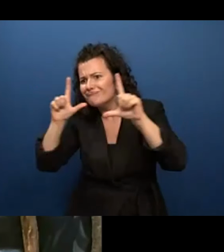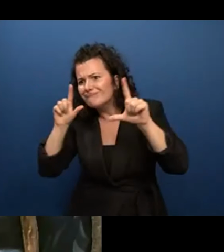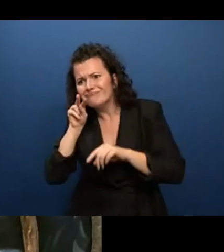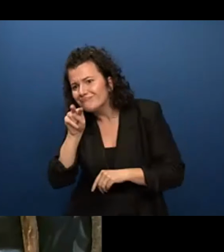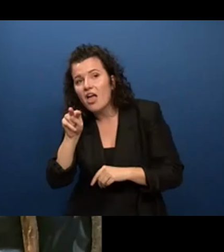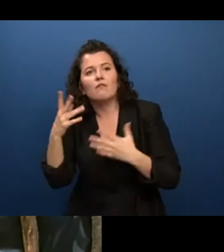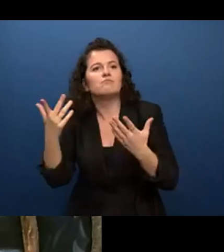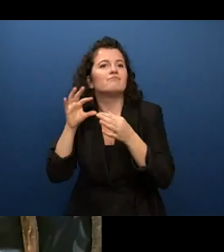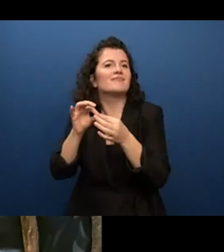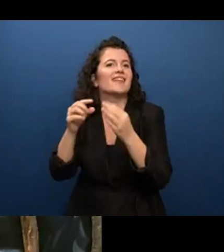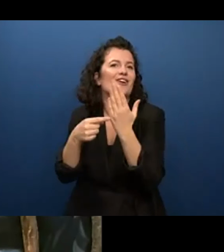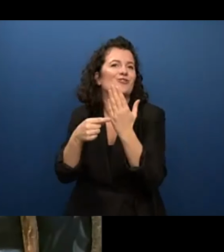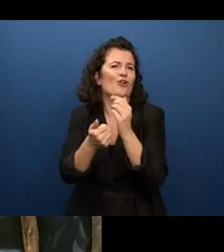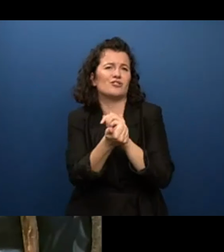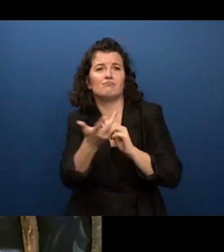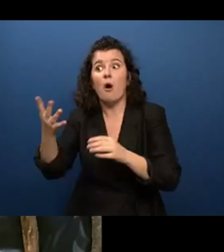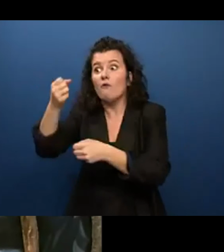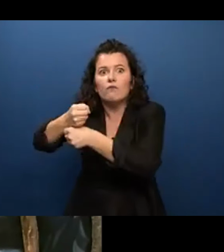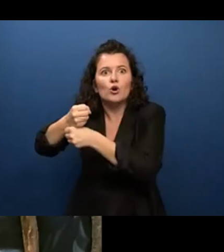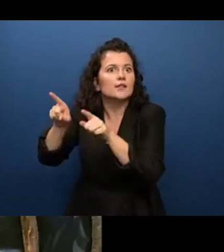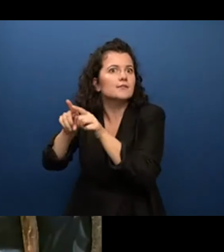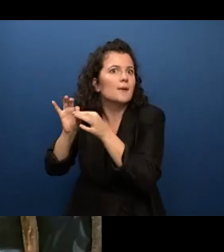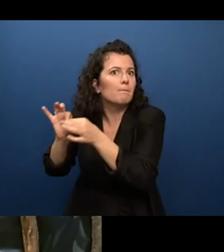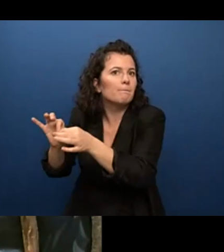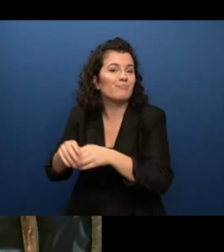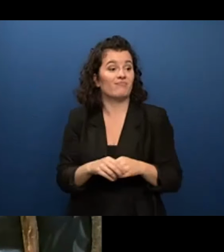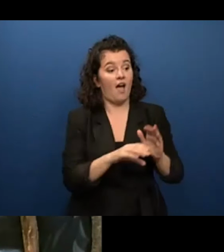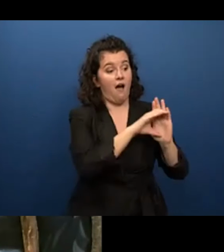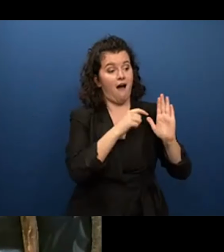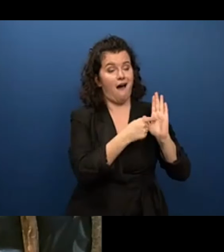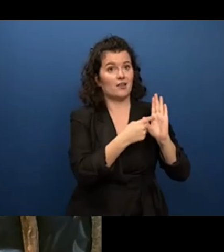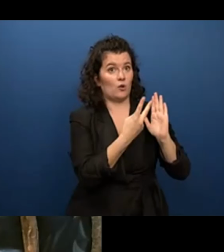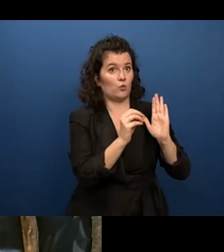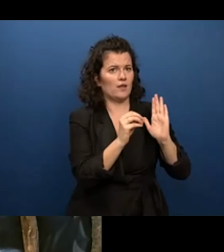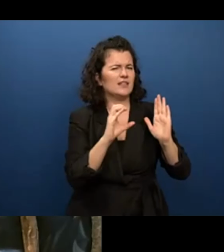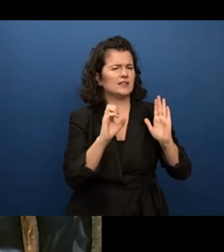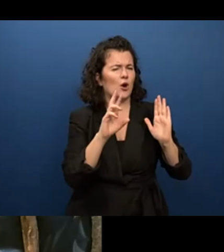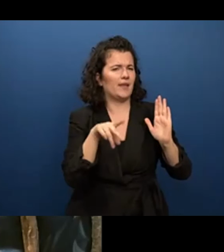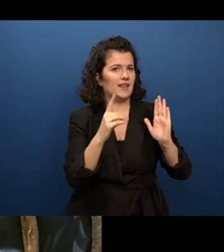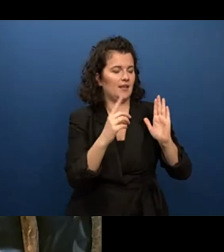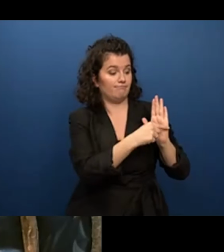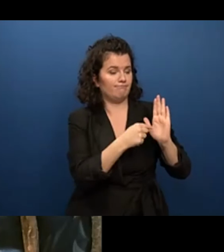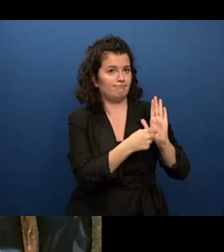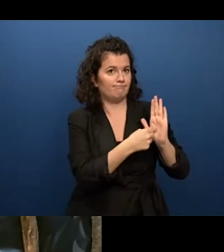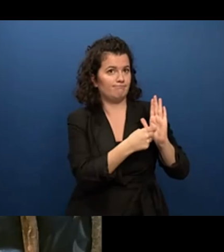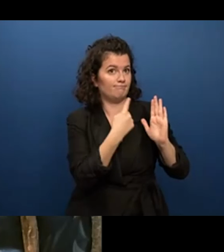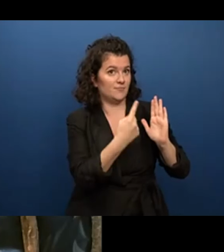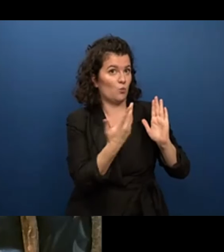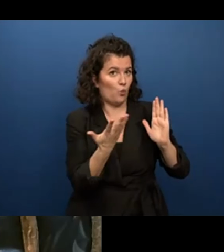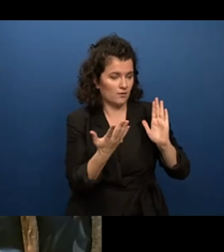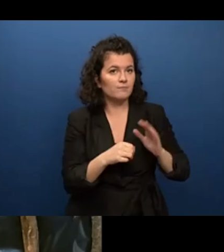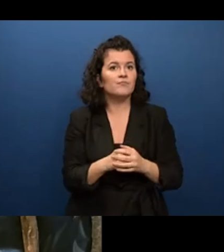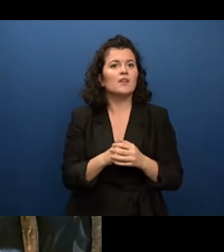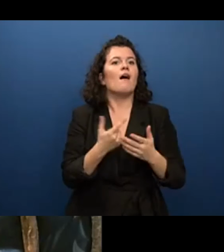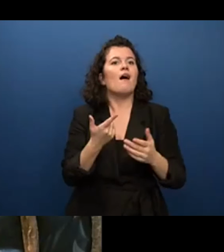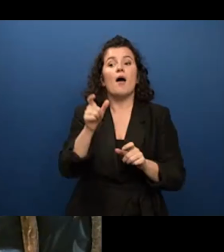Article 20 of the CRPD on personal mobility refers to the rights of persons with disabilities and